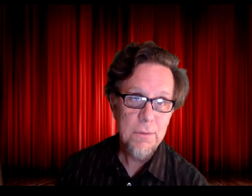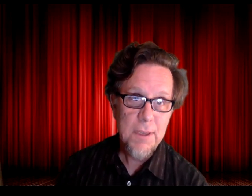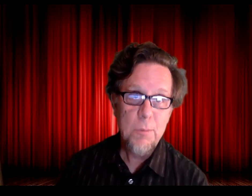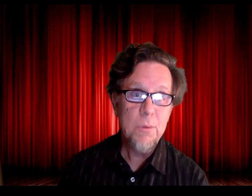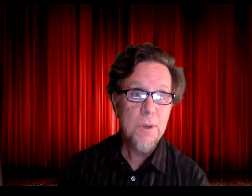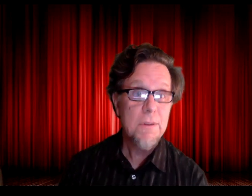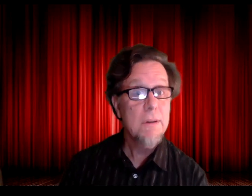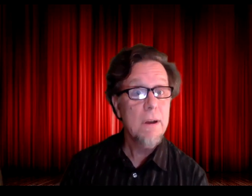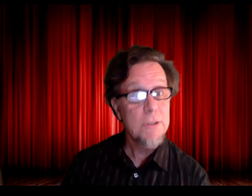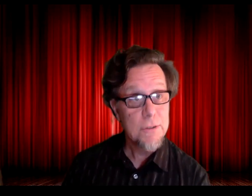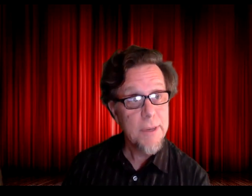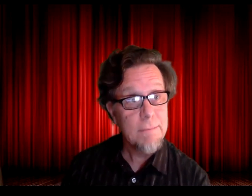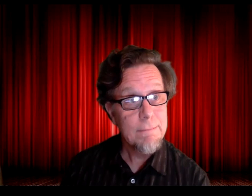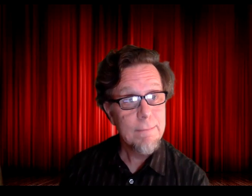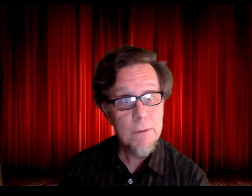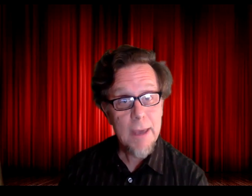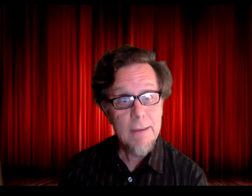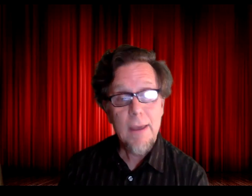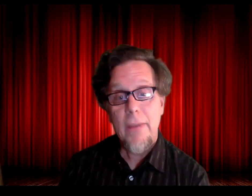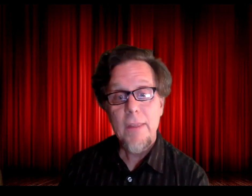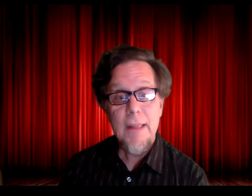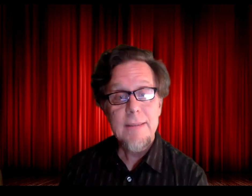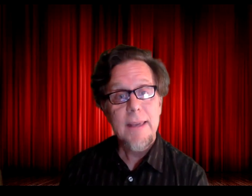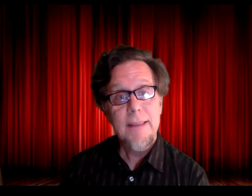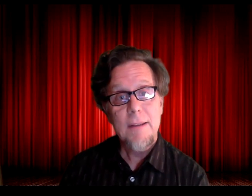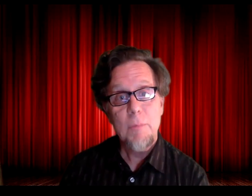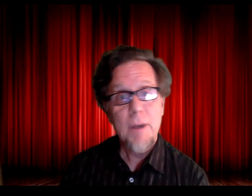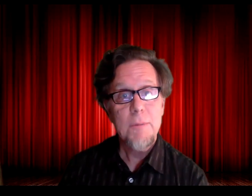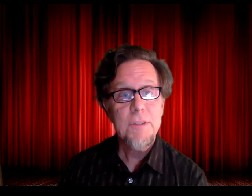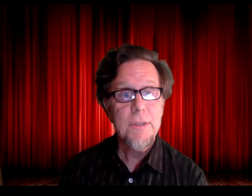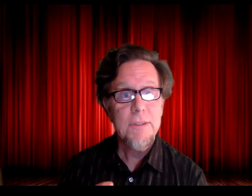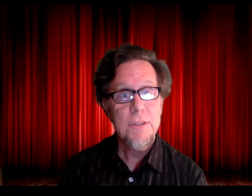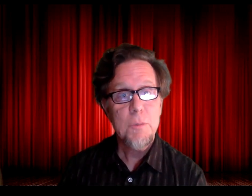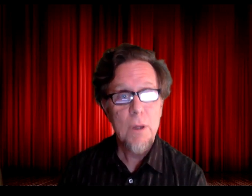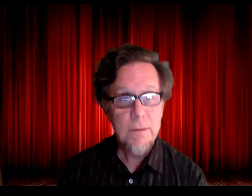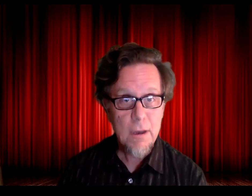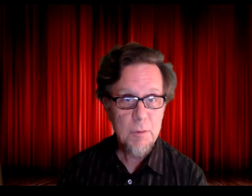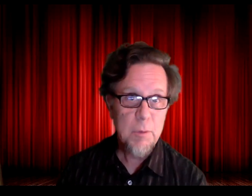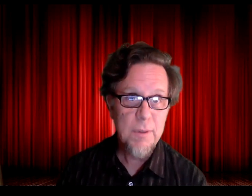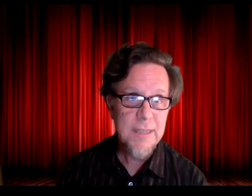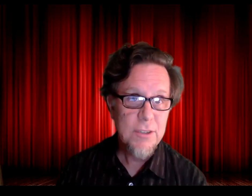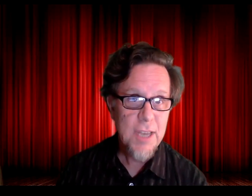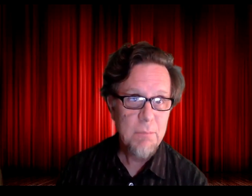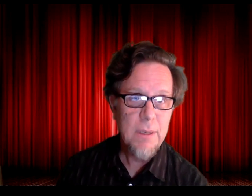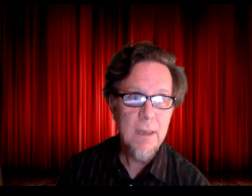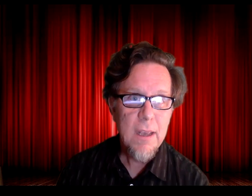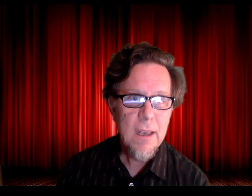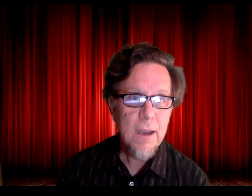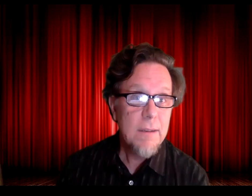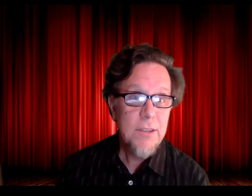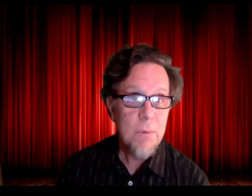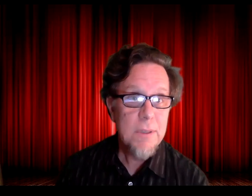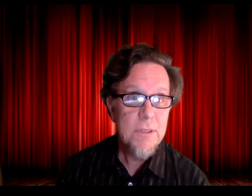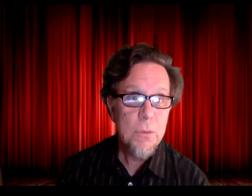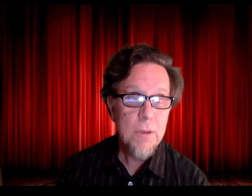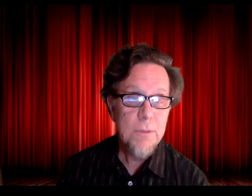screens that are available whenever they're on screen. Okay. And then the last thing, down at the bottom of the screen, there's a small talk bubble. That's our chat button.